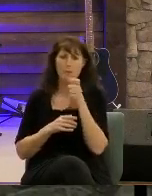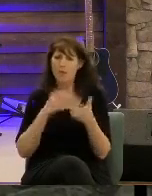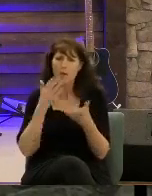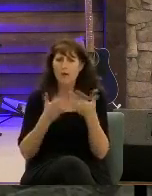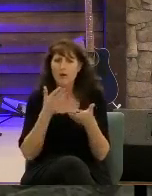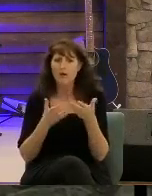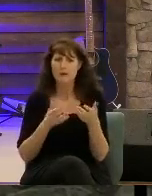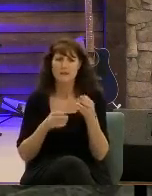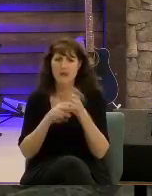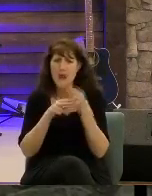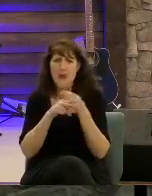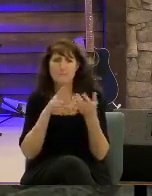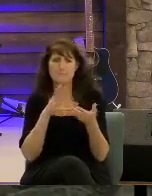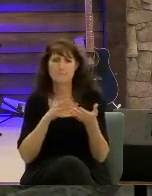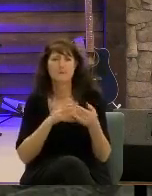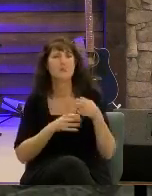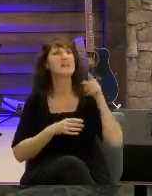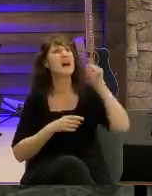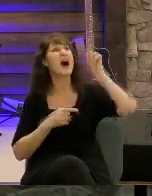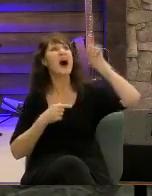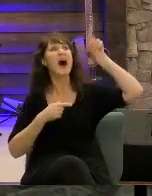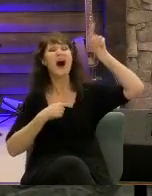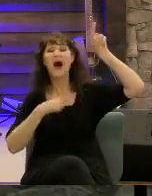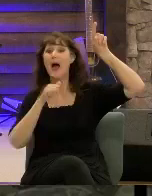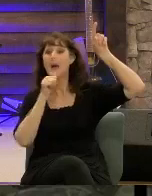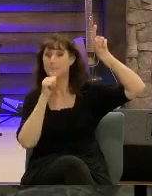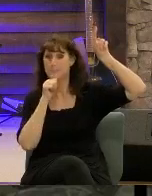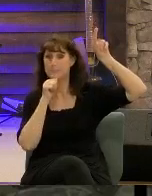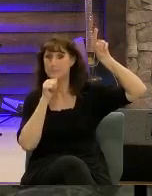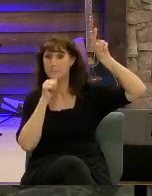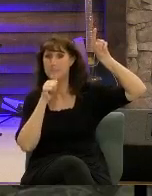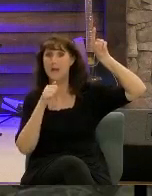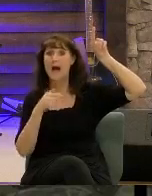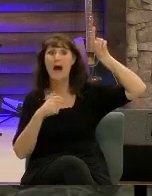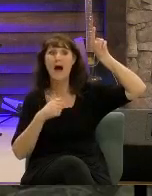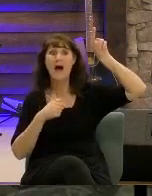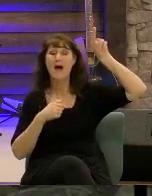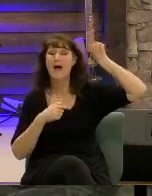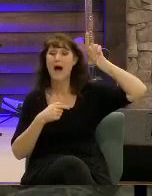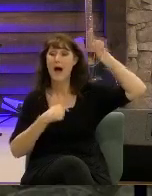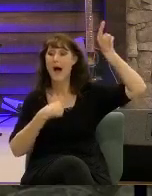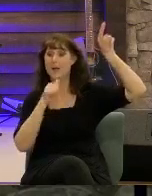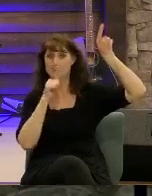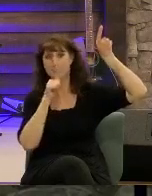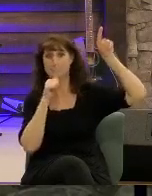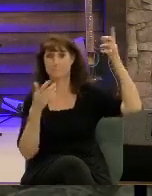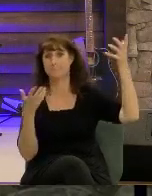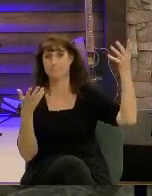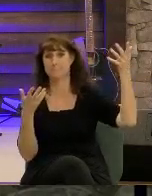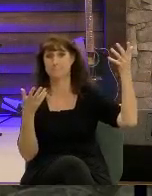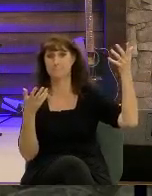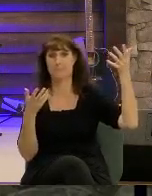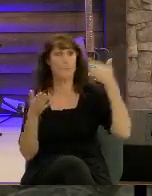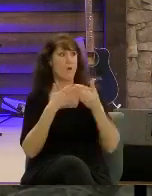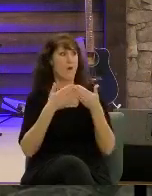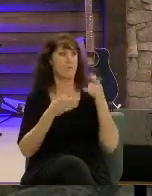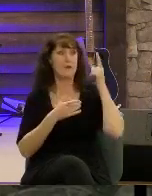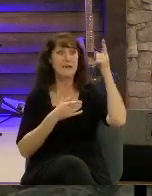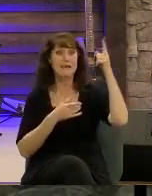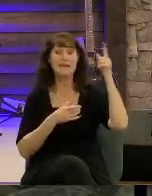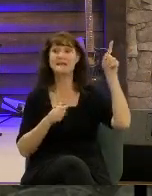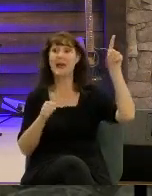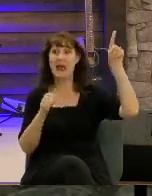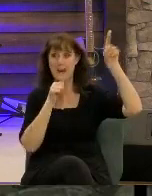I am that I am. Now there's only one way to sum that up, okay? That whatever it is, he's it. He